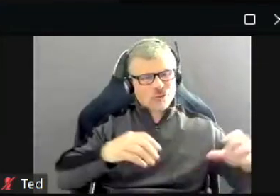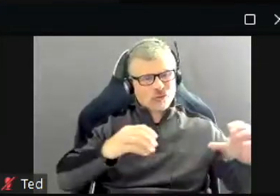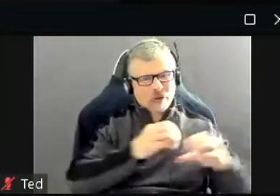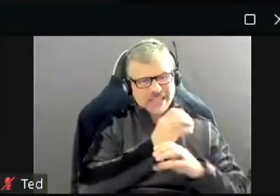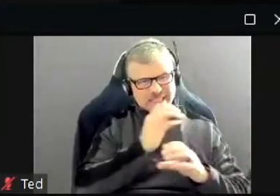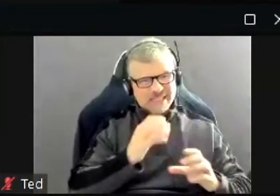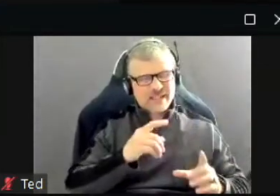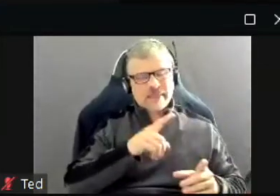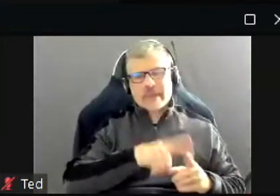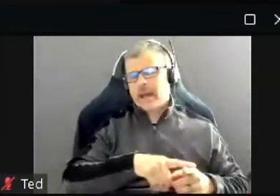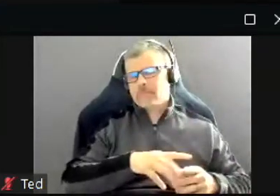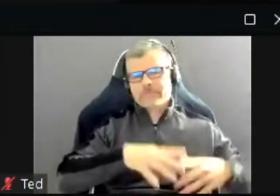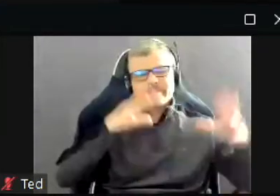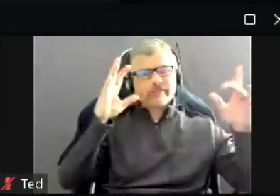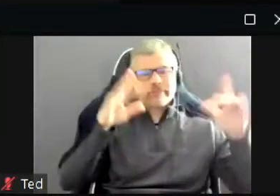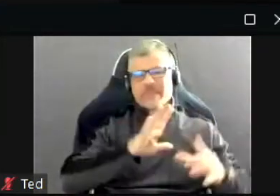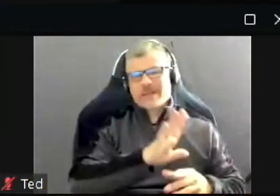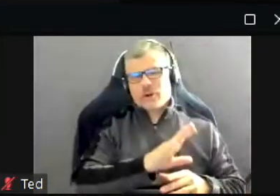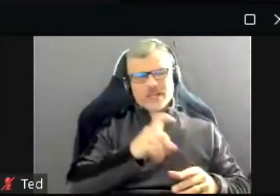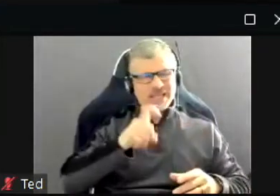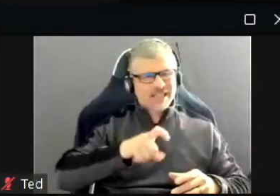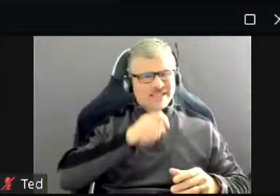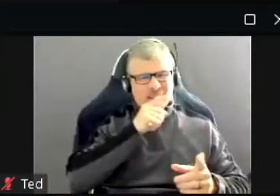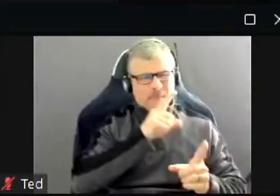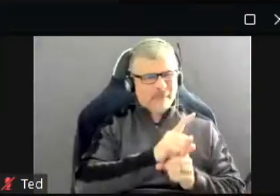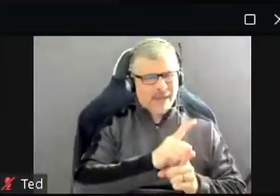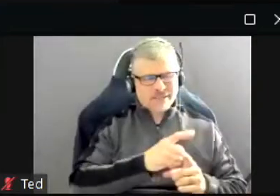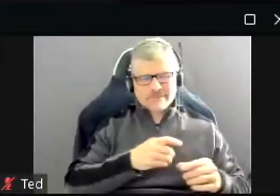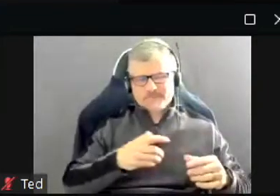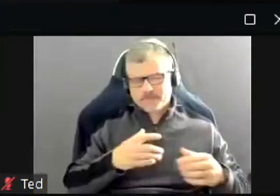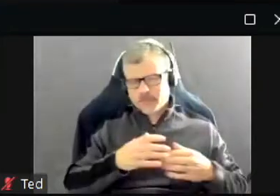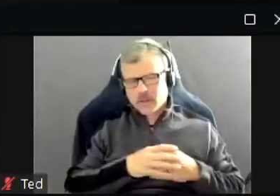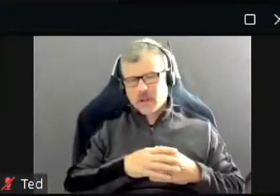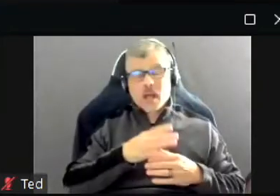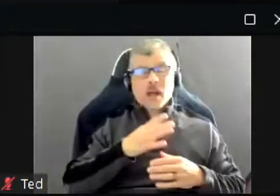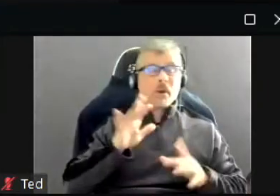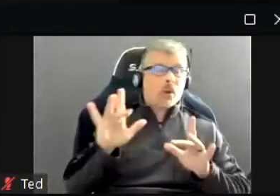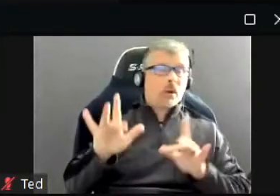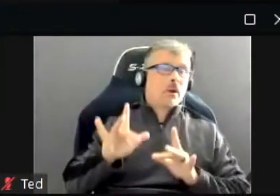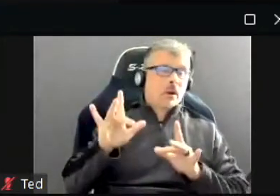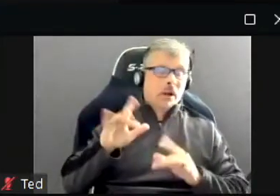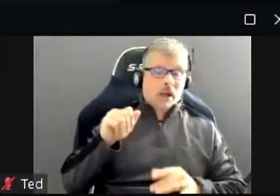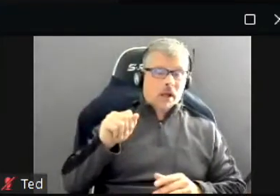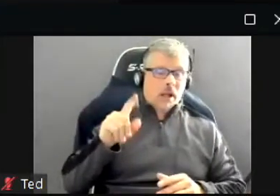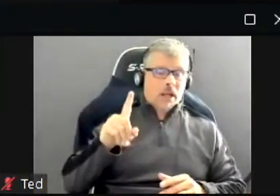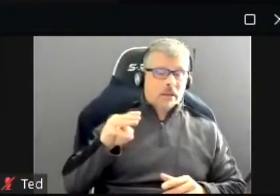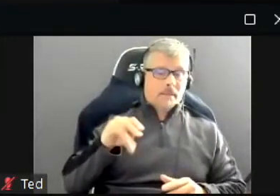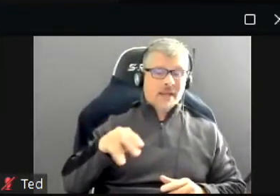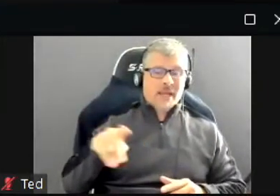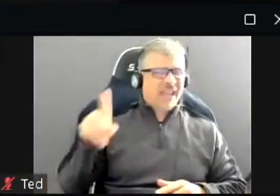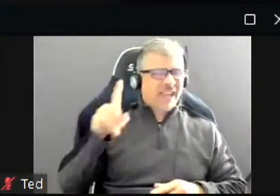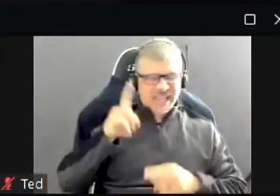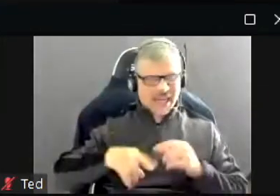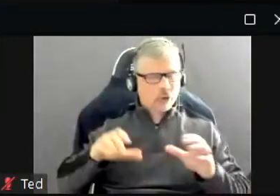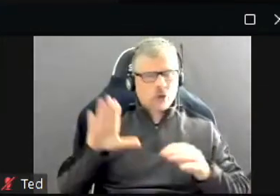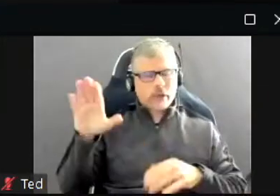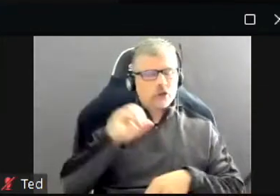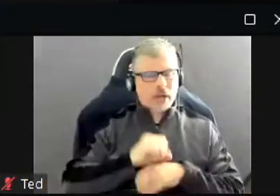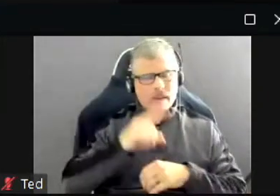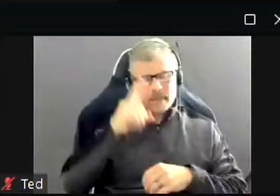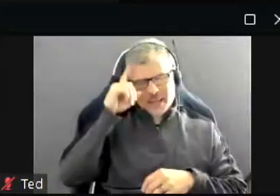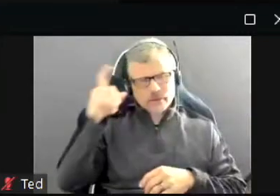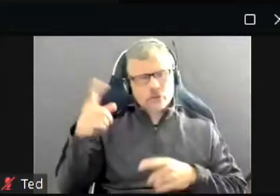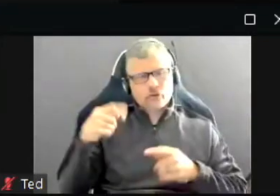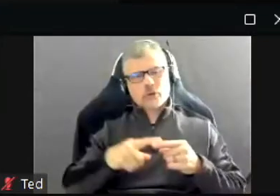their social emotional needs aren't being met. Our poor admin, my goodness, they never get to do their job because they're dealing with